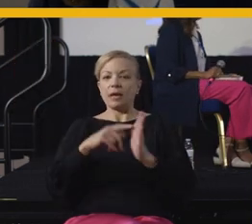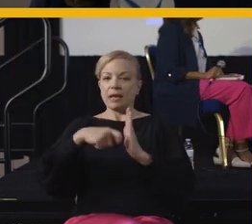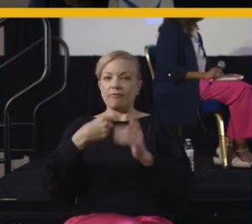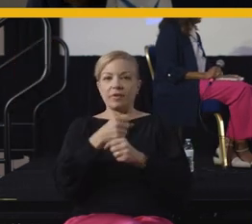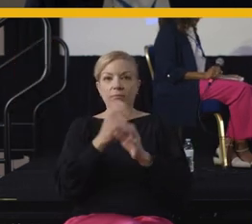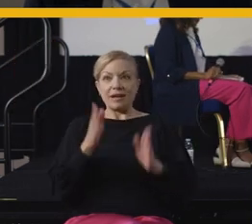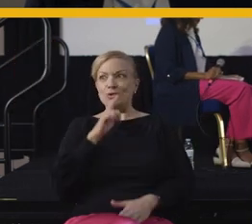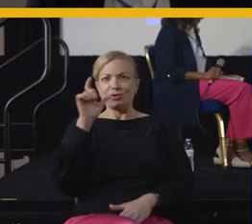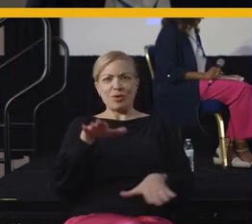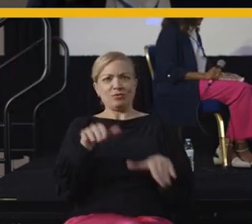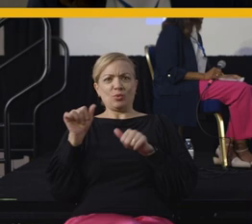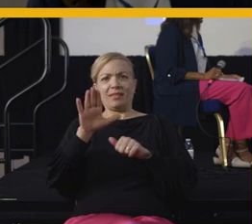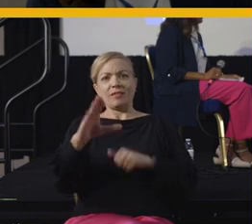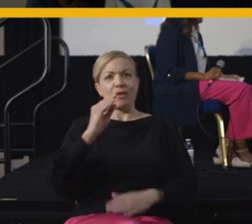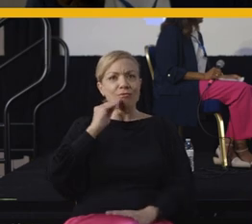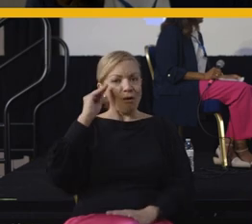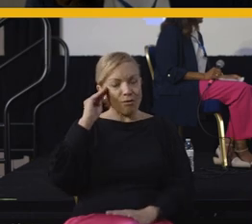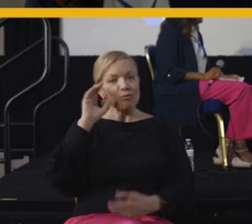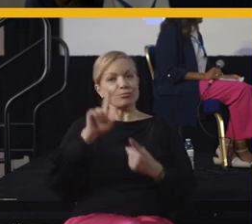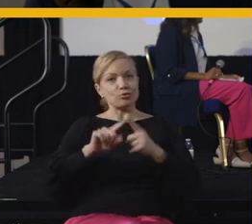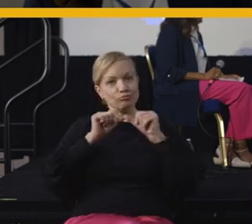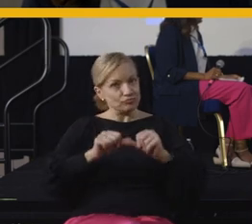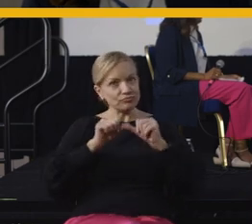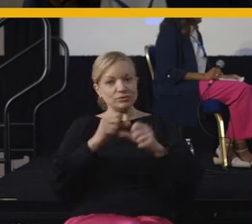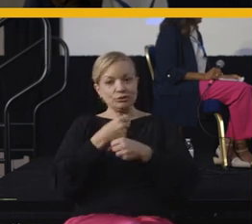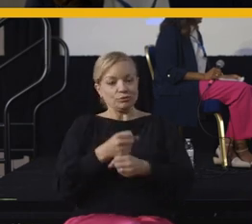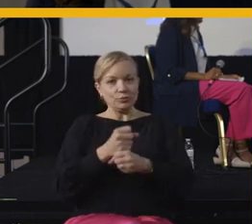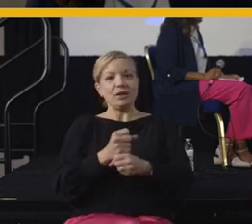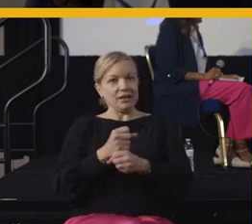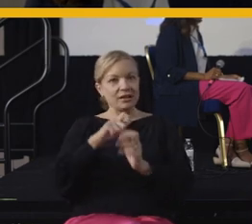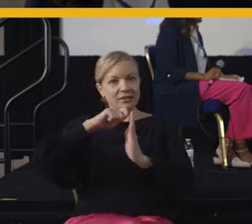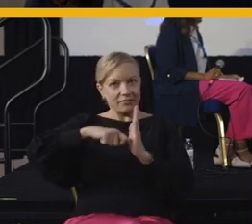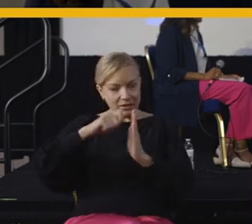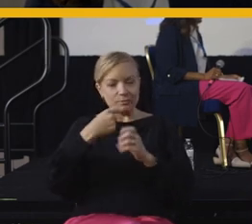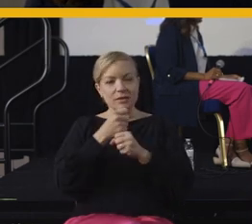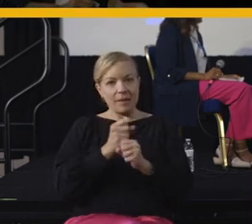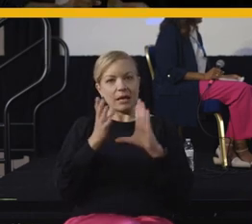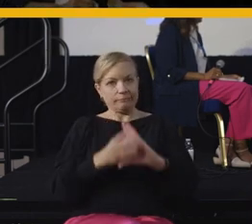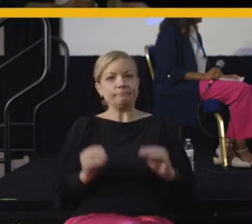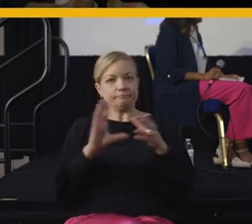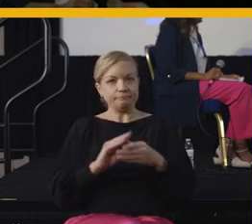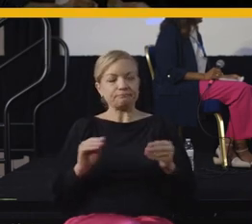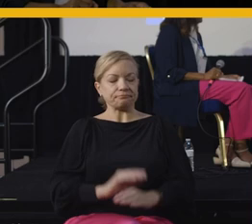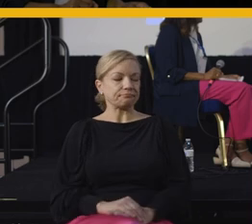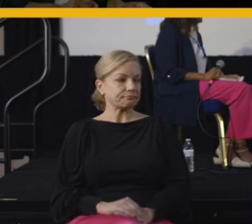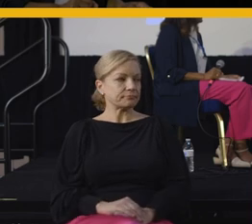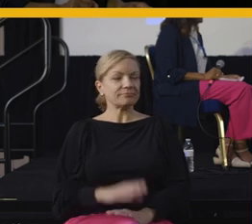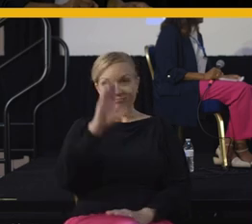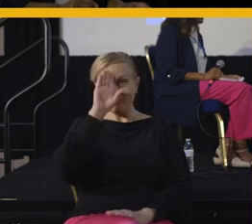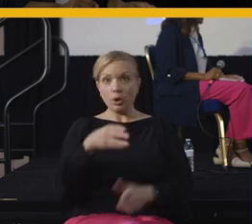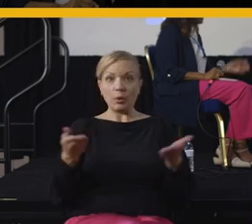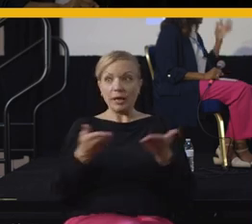to leave where they live in order to continue to create making film. So a space like here in Hot Springs,